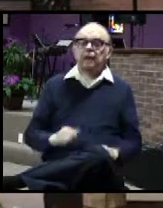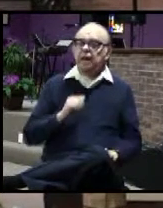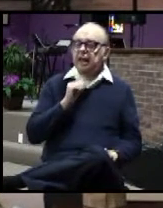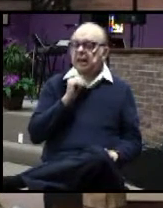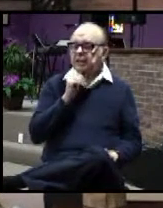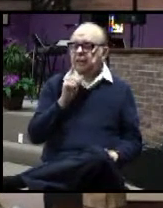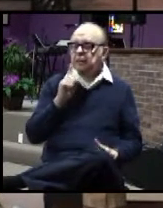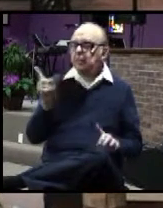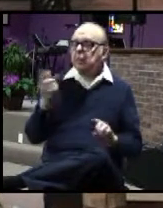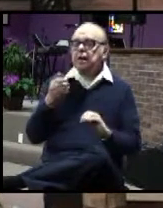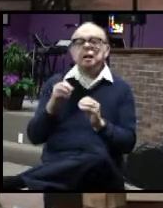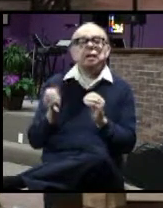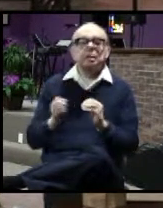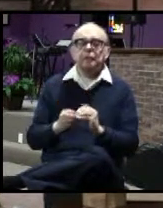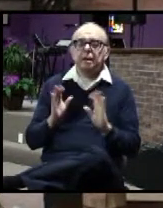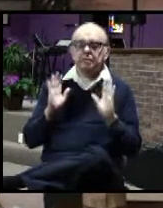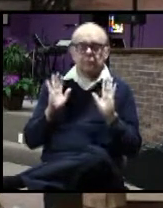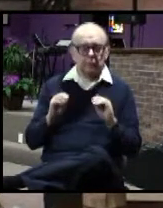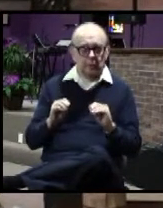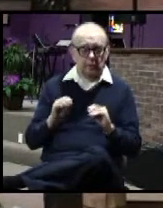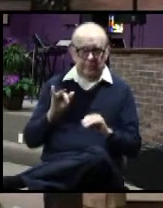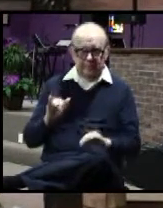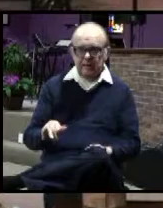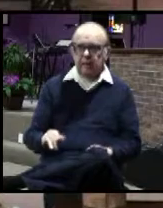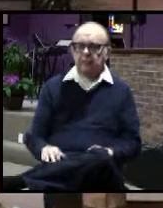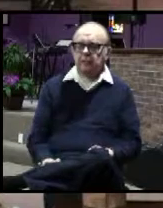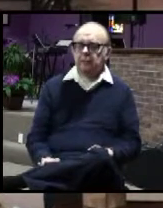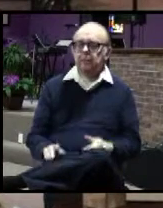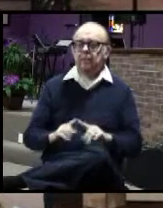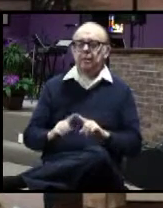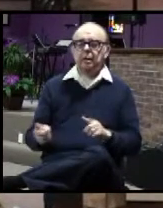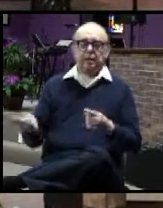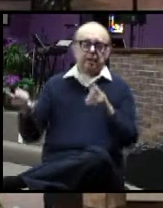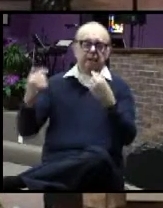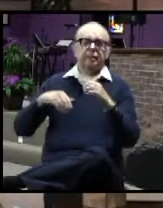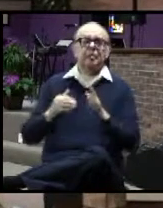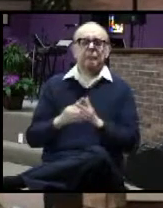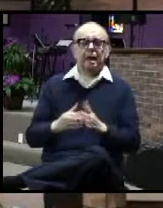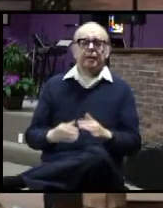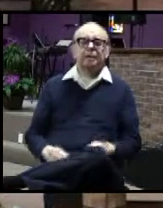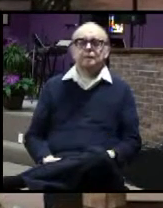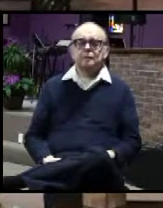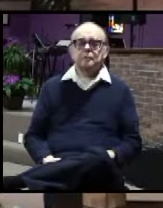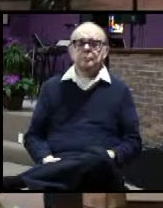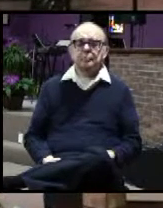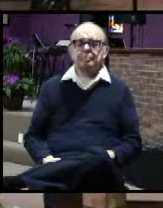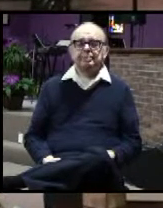But it's coming back.